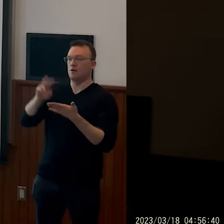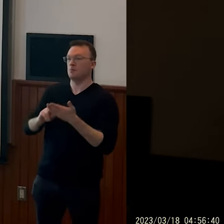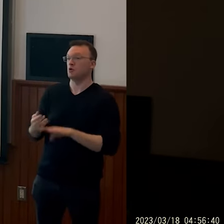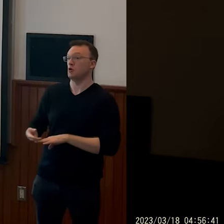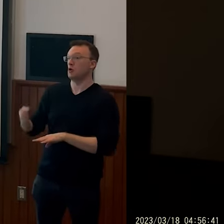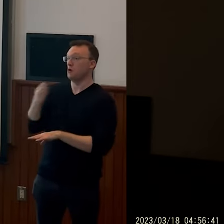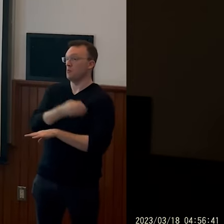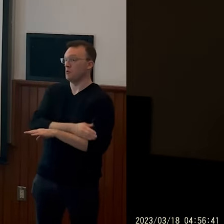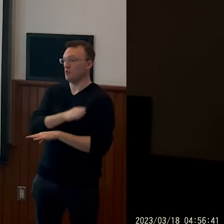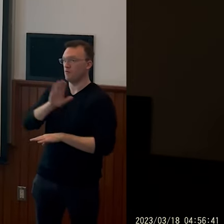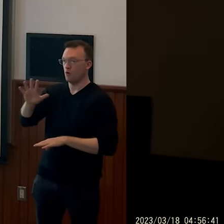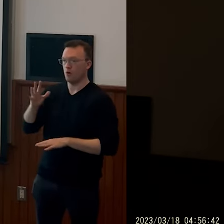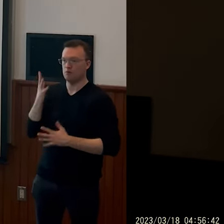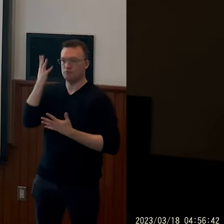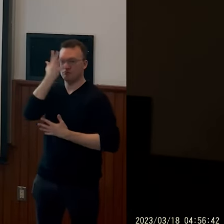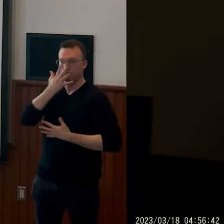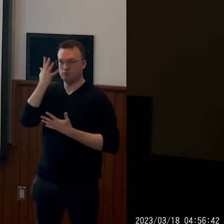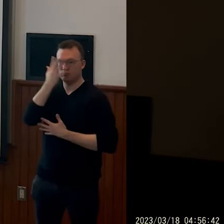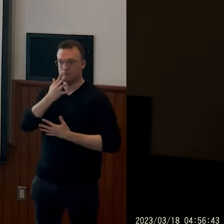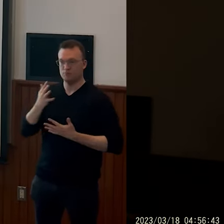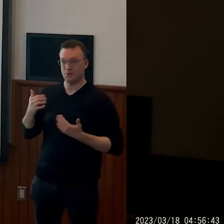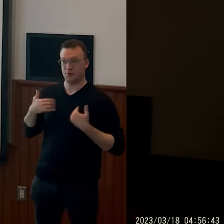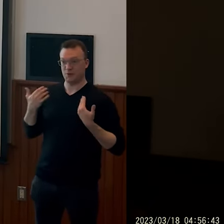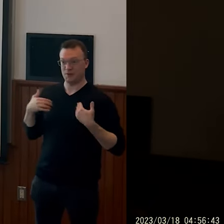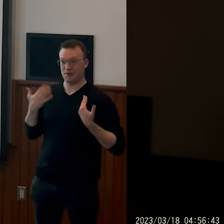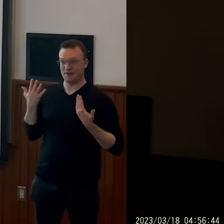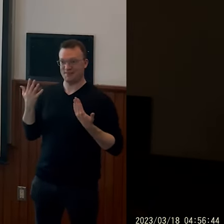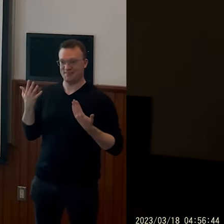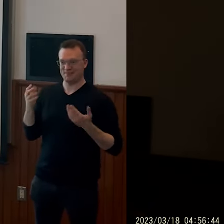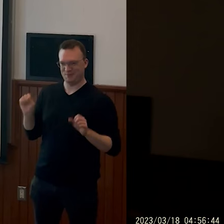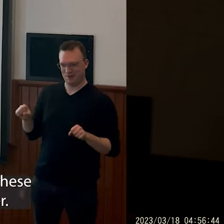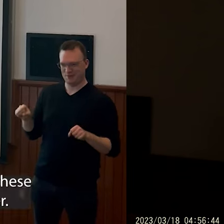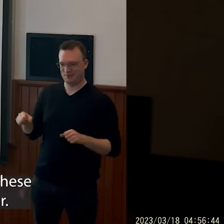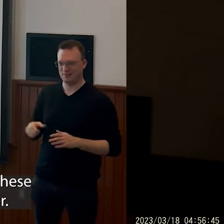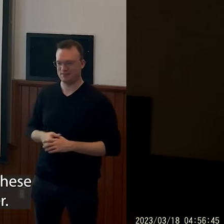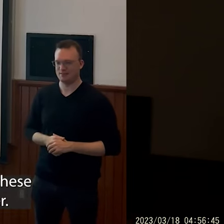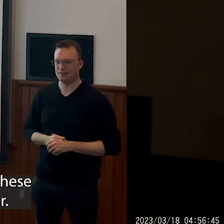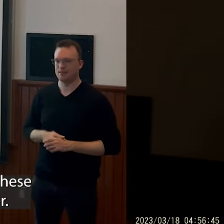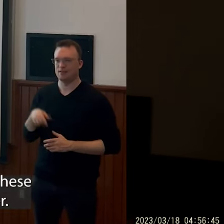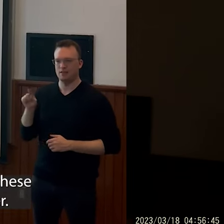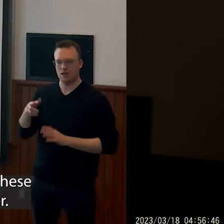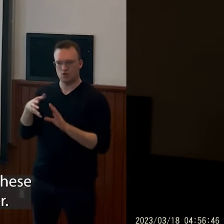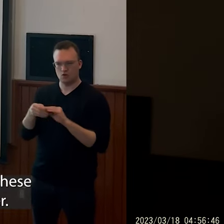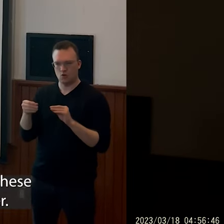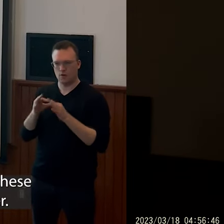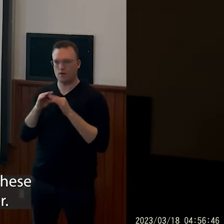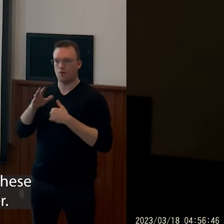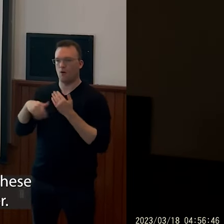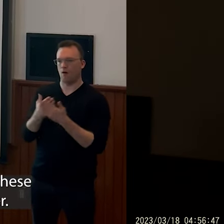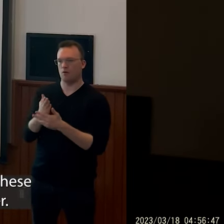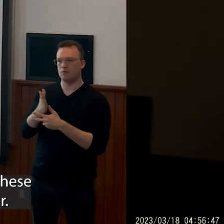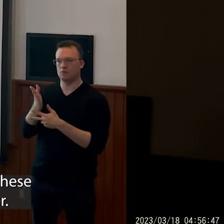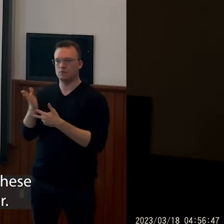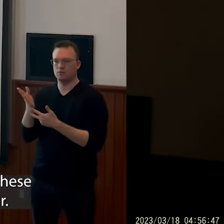your cosmetic use. Yeah. So anyway, it is a story about all these three